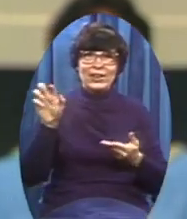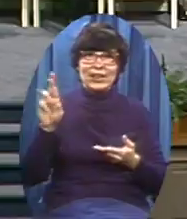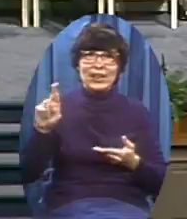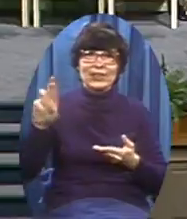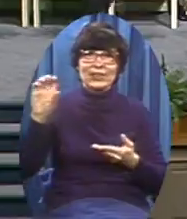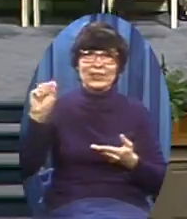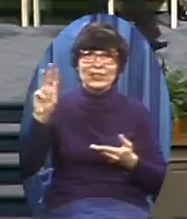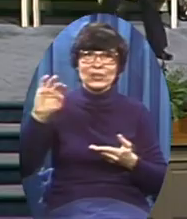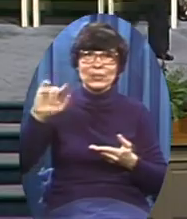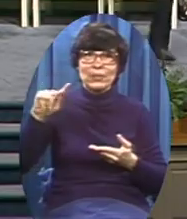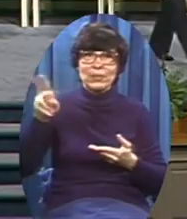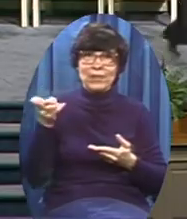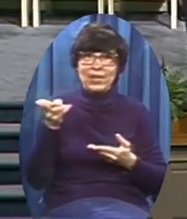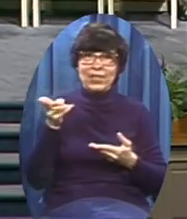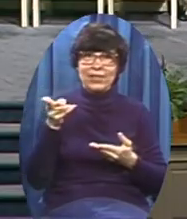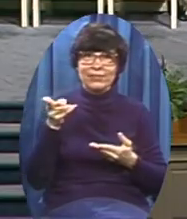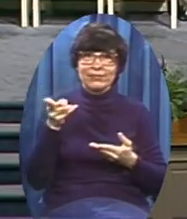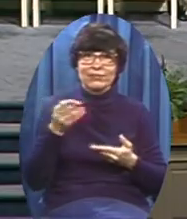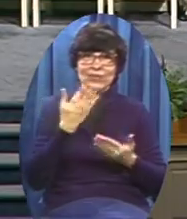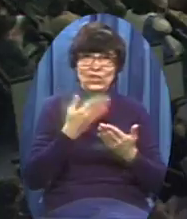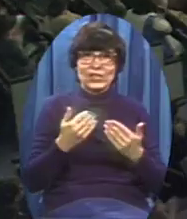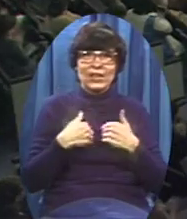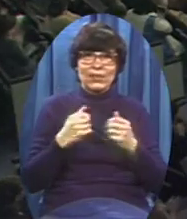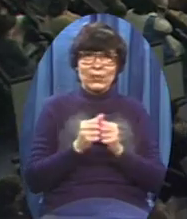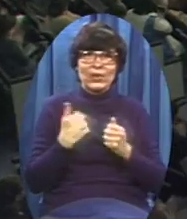good to have you with us.